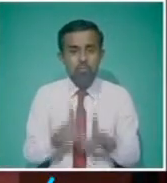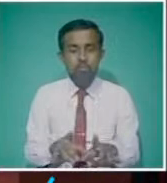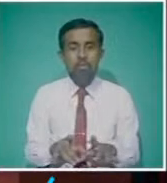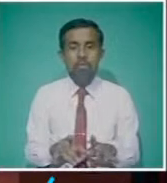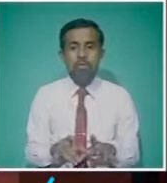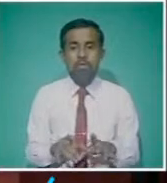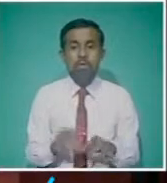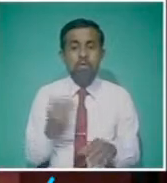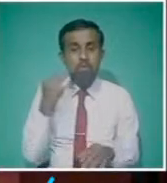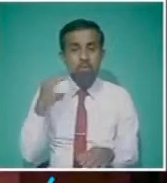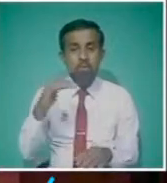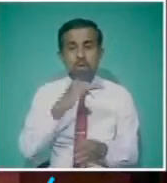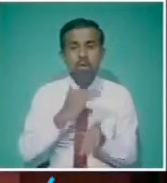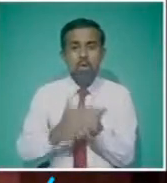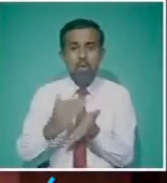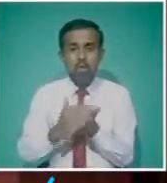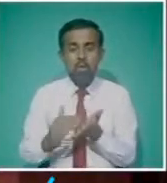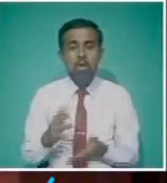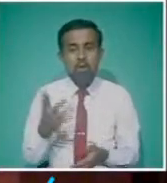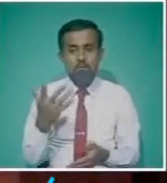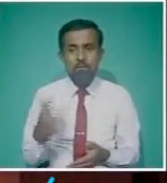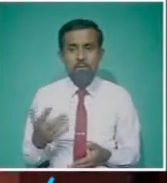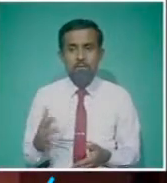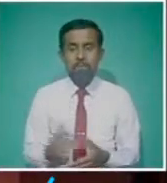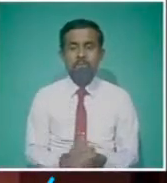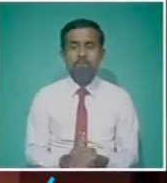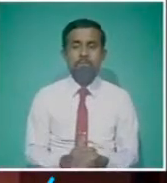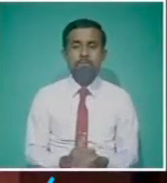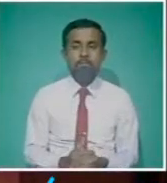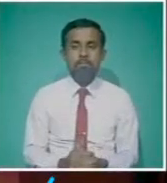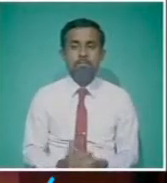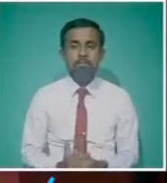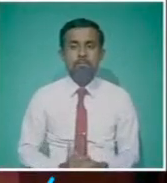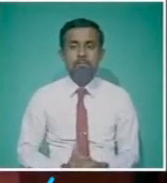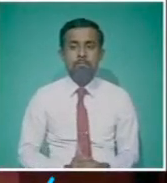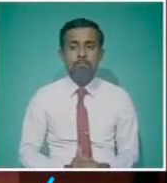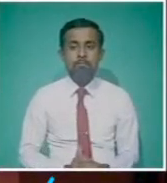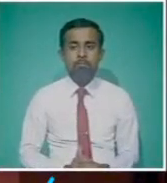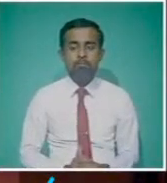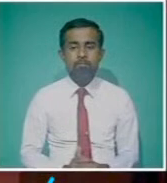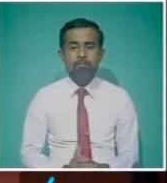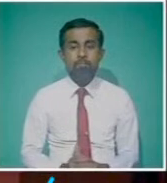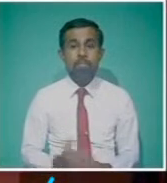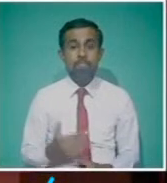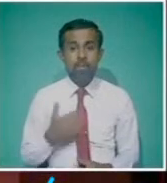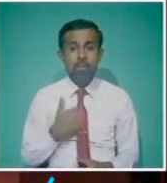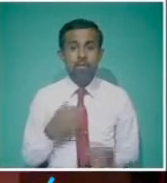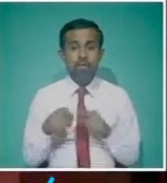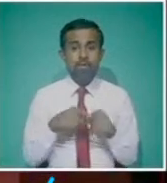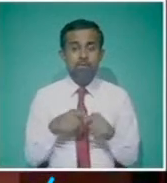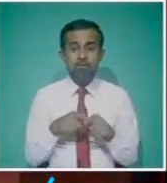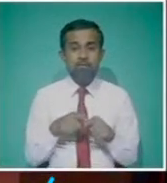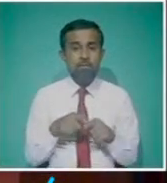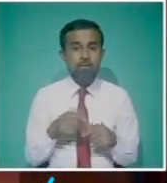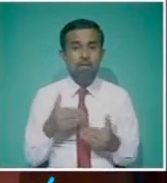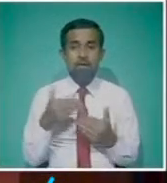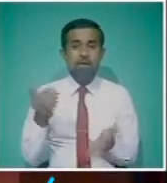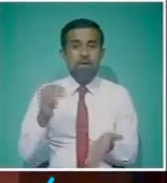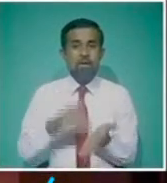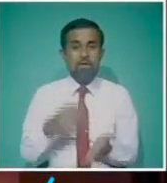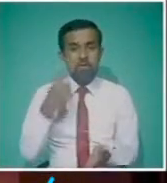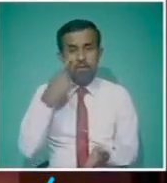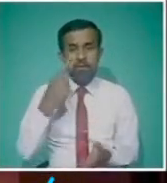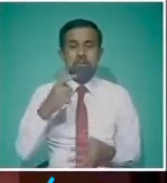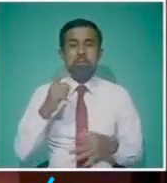as there has ever been, as perhaps there ever will be. Do remember that the Prime Minister of the